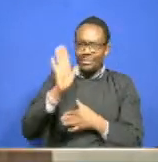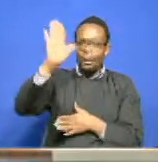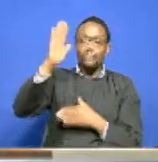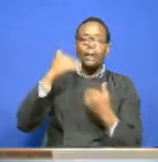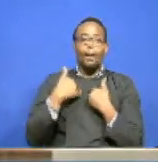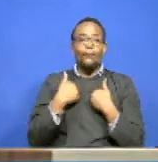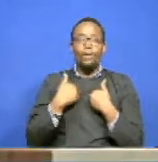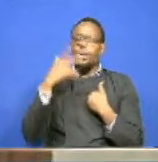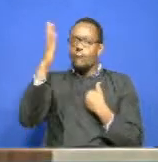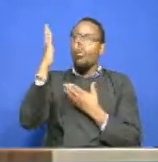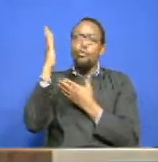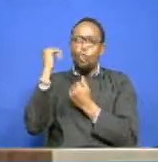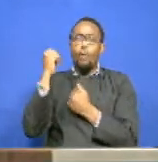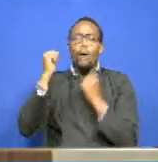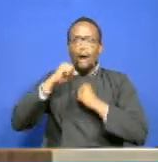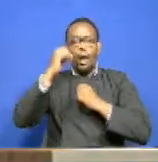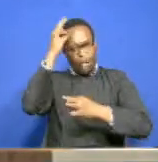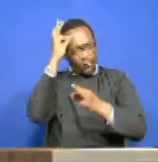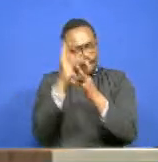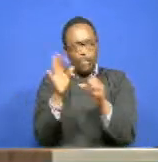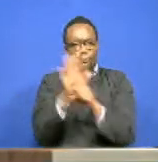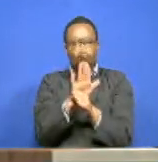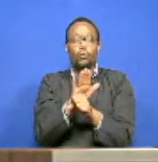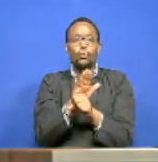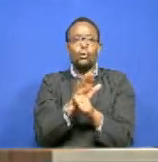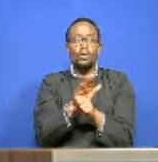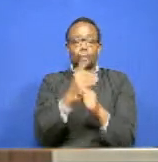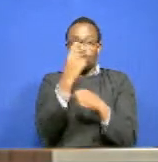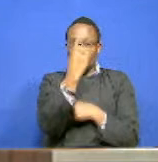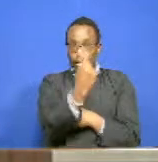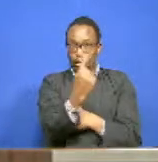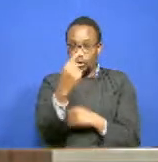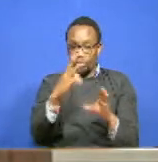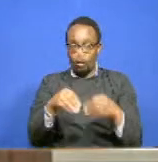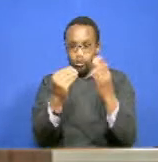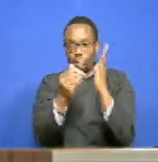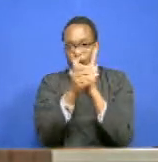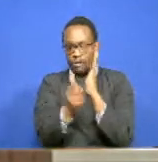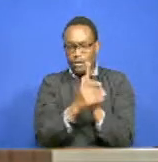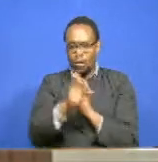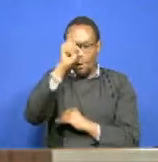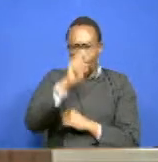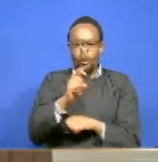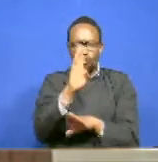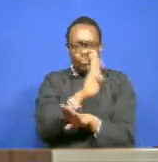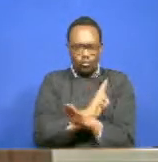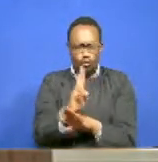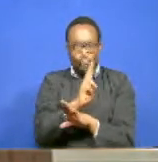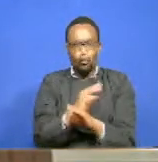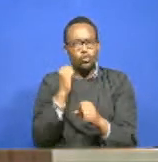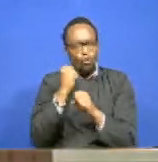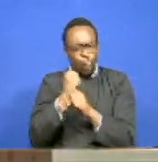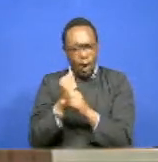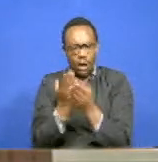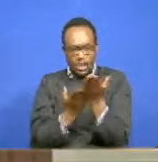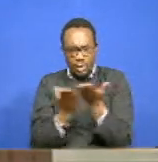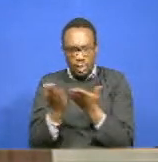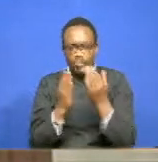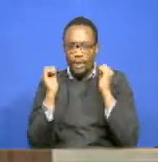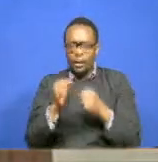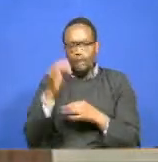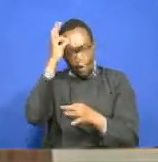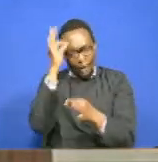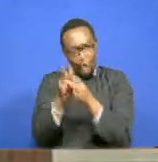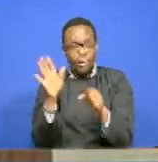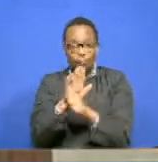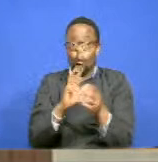be faithful with the talent he has given each one of us. We must put them to work and service. Faithfulness